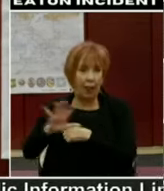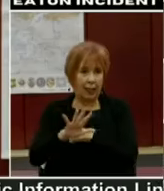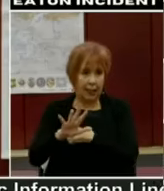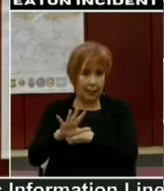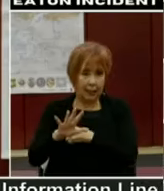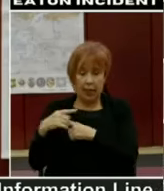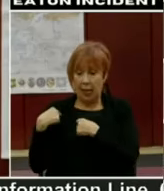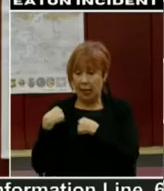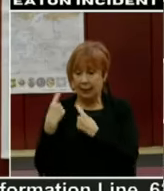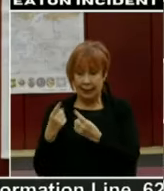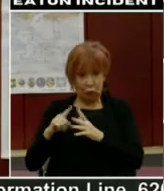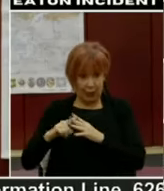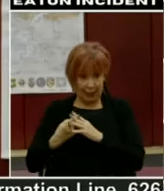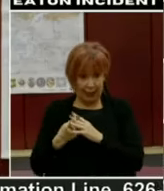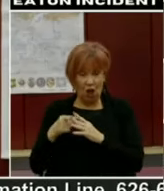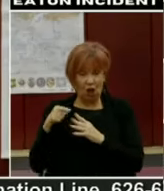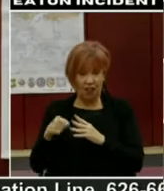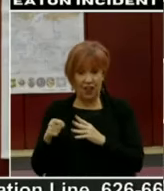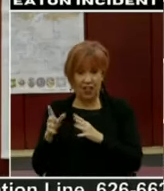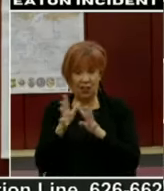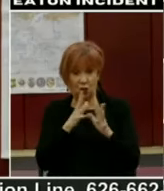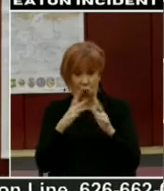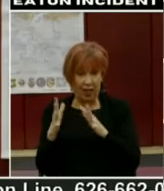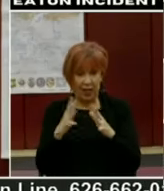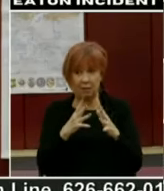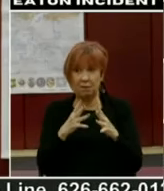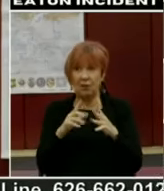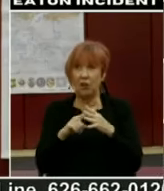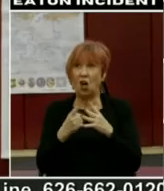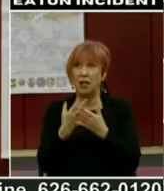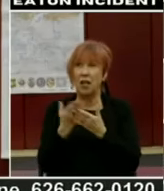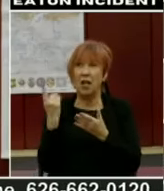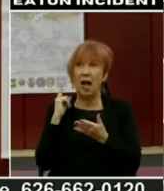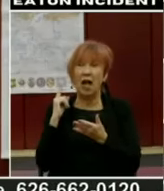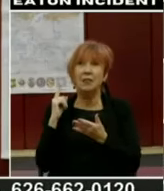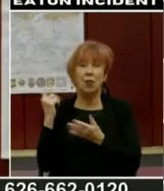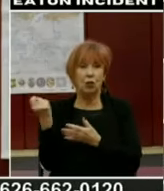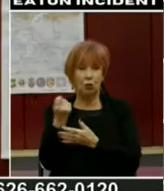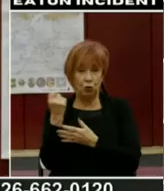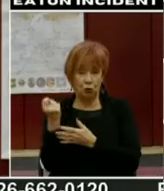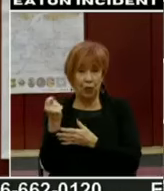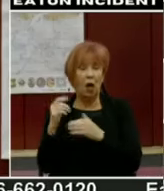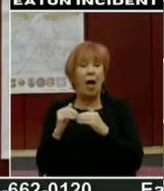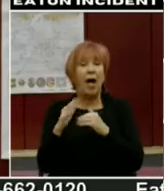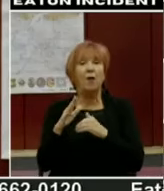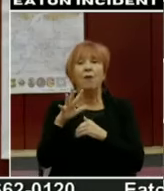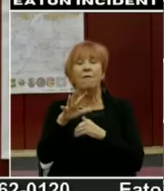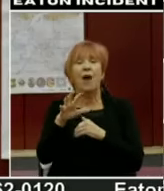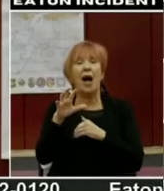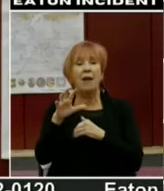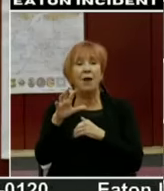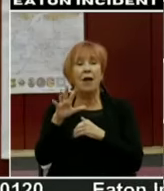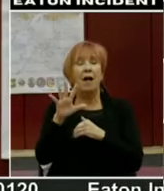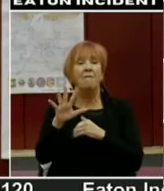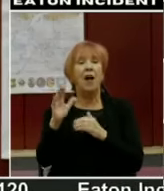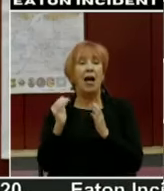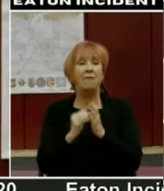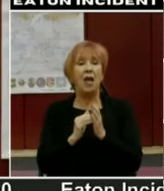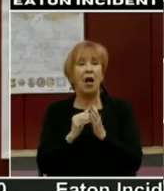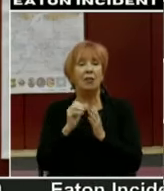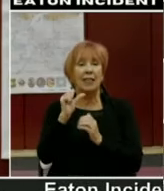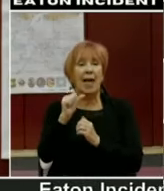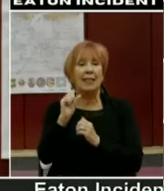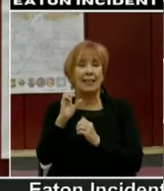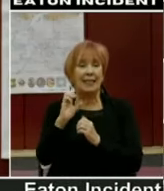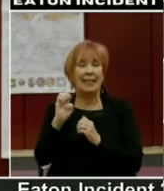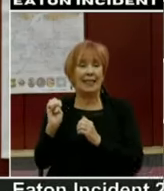severe, unprecedented wind event of last Tuesday, we've had over 500,000 SCE customers who've had their power